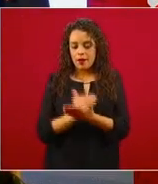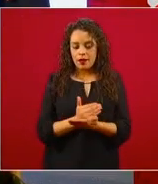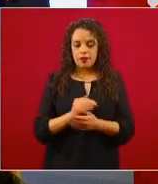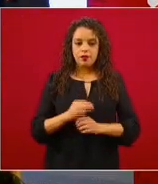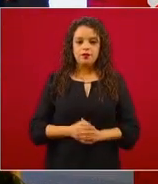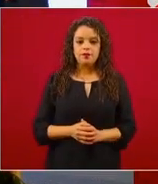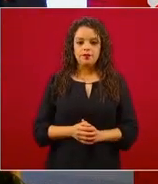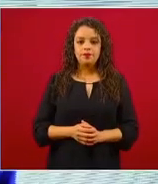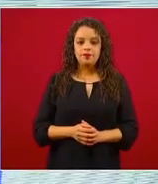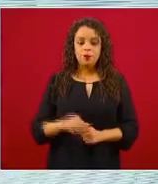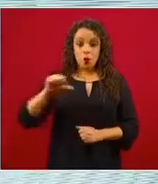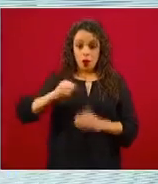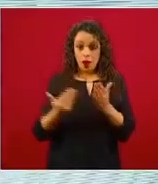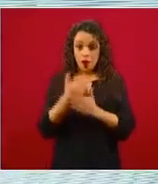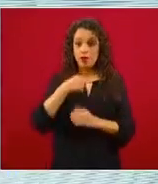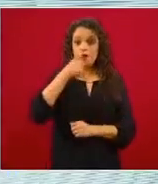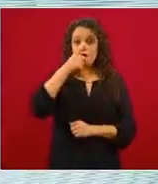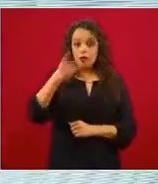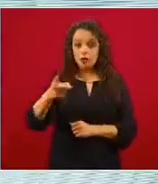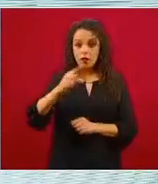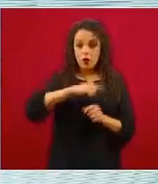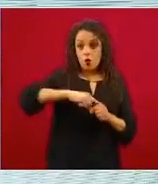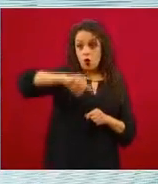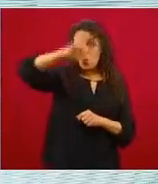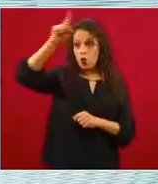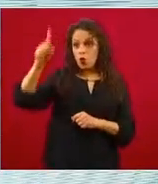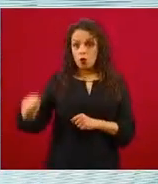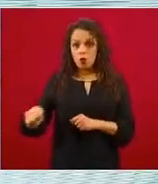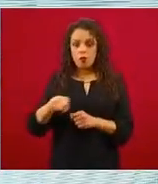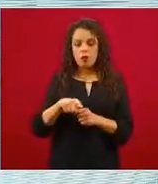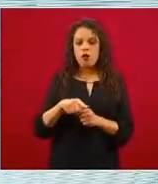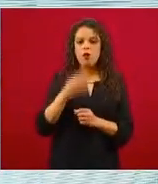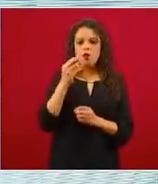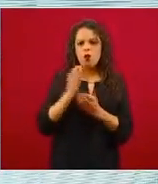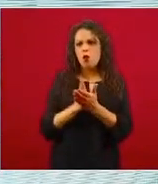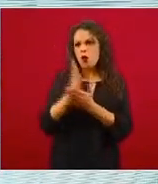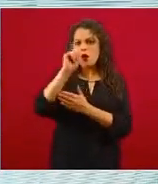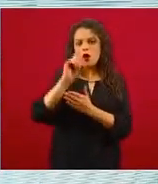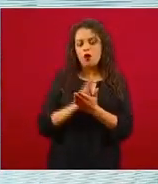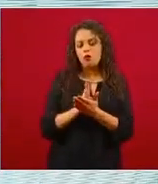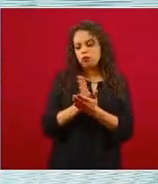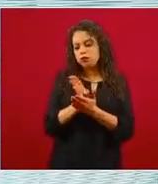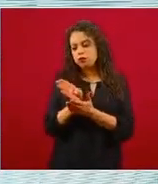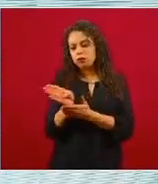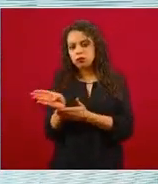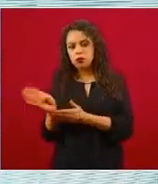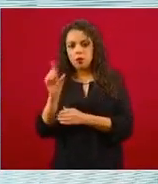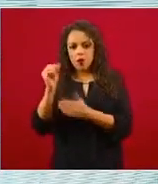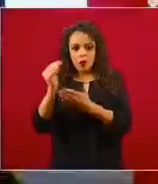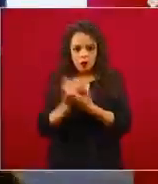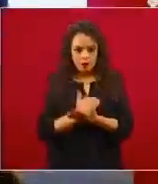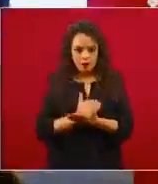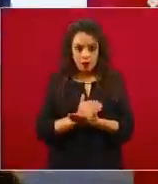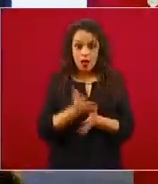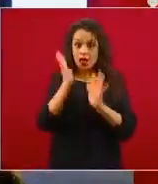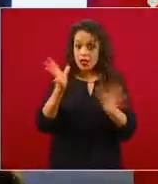So I would like to say two things. To flatten the curve doesn't mean to make the pandemic go away.